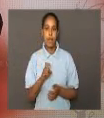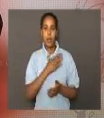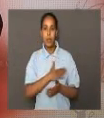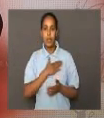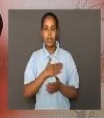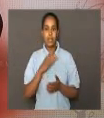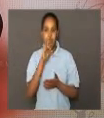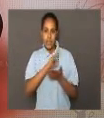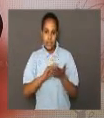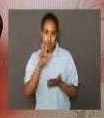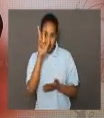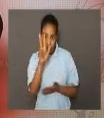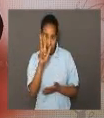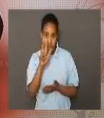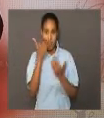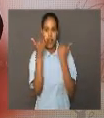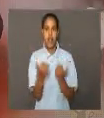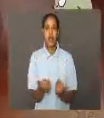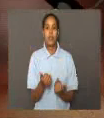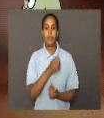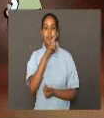Please list 3 now.